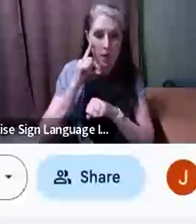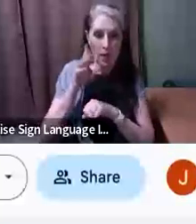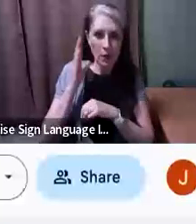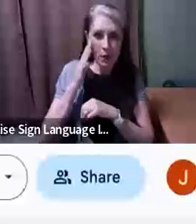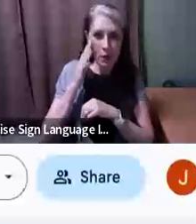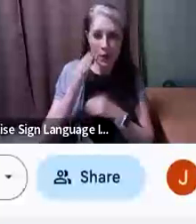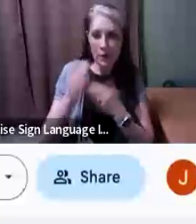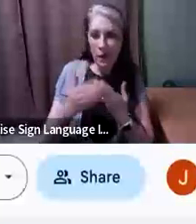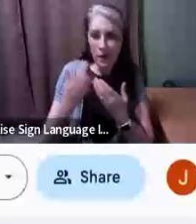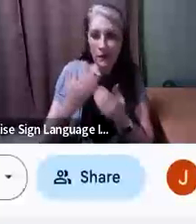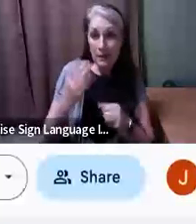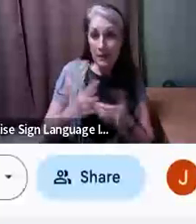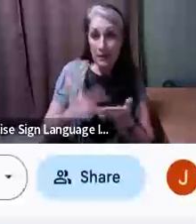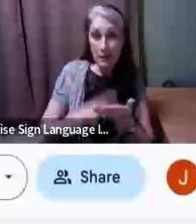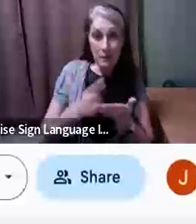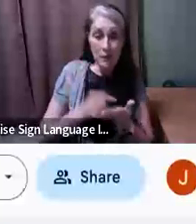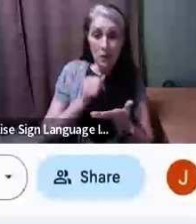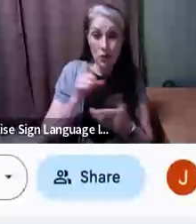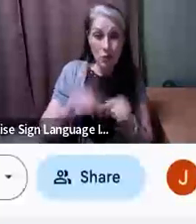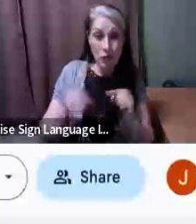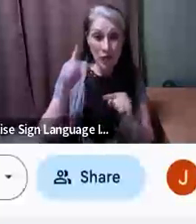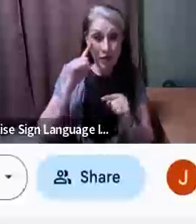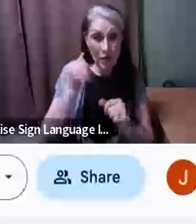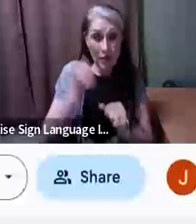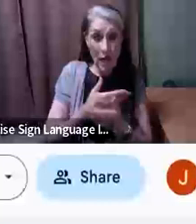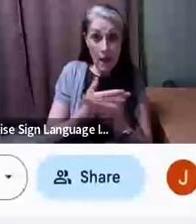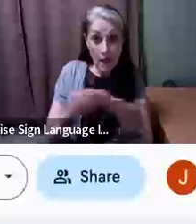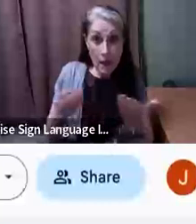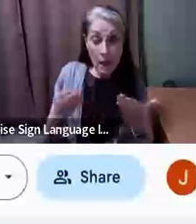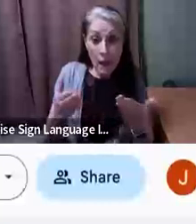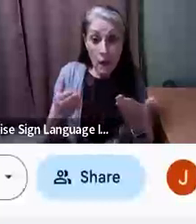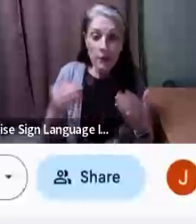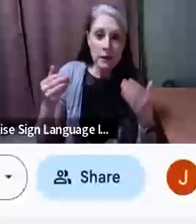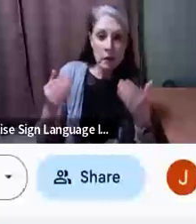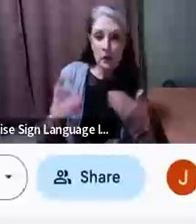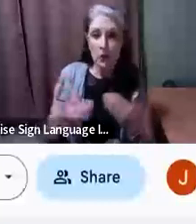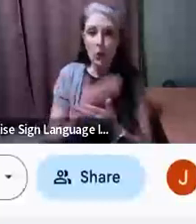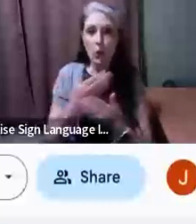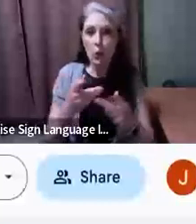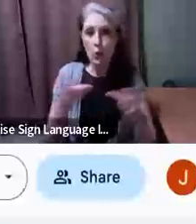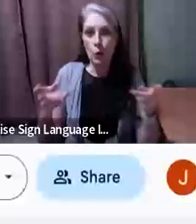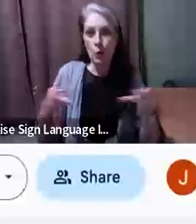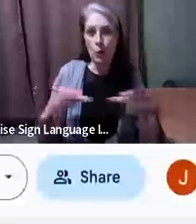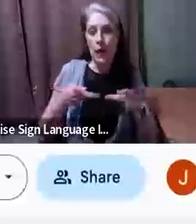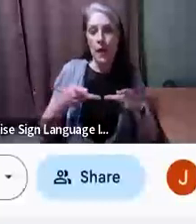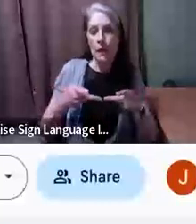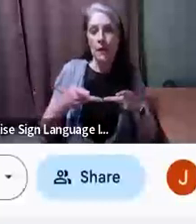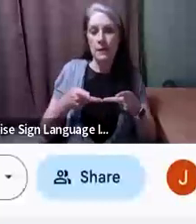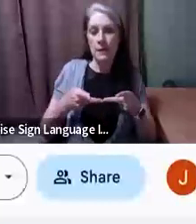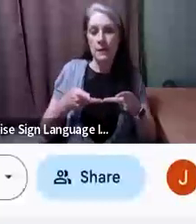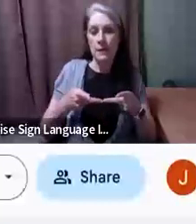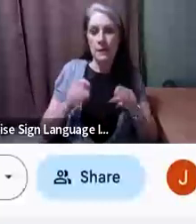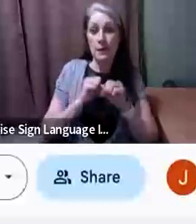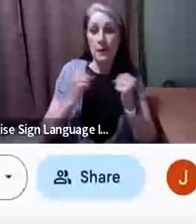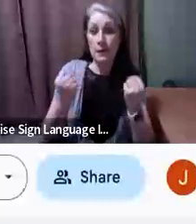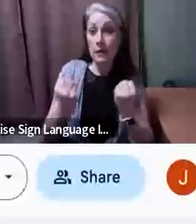not easy because sometimes you don't think of, you can't think of everything. It's like we're in this new place of as a